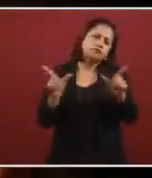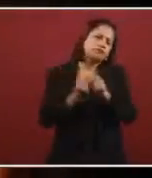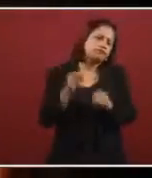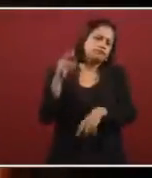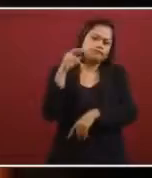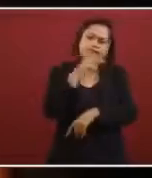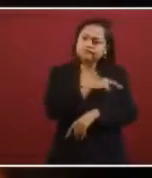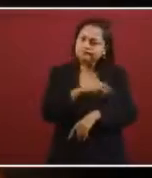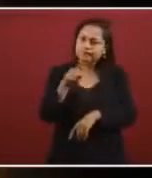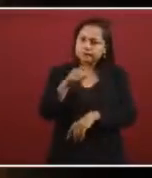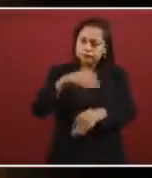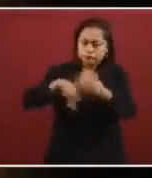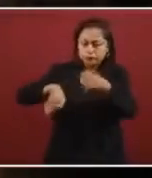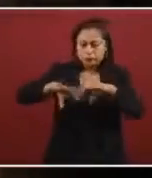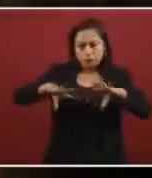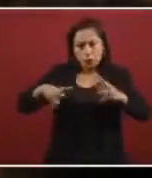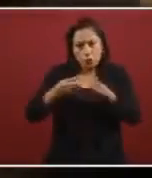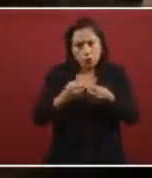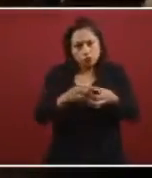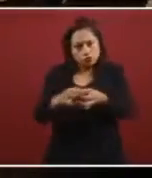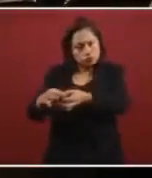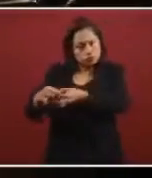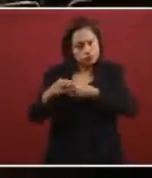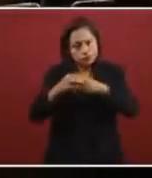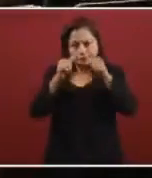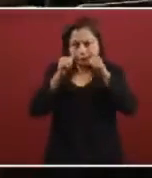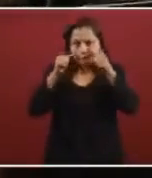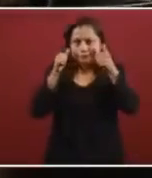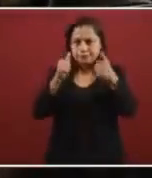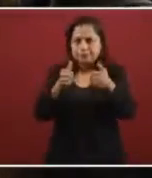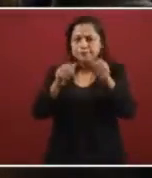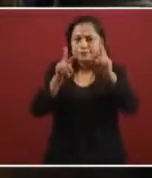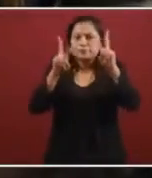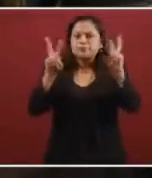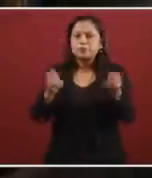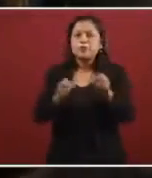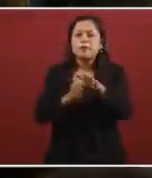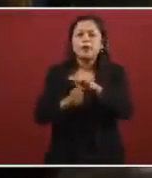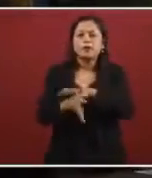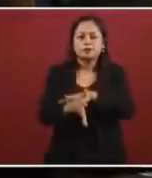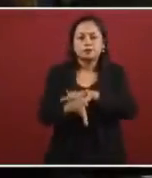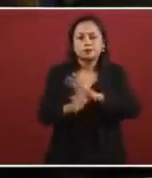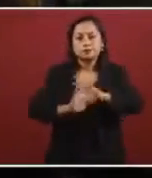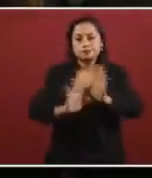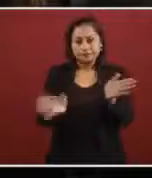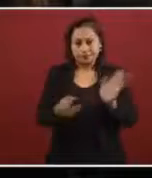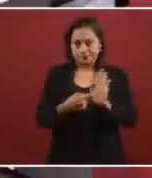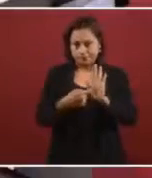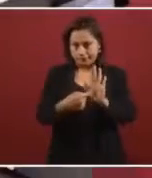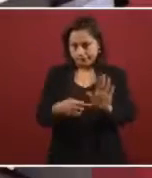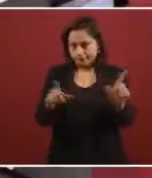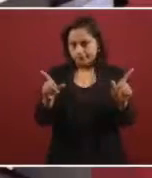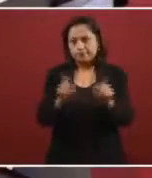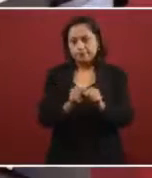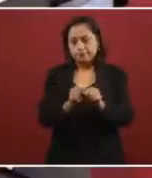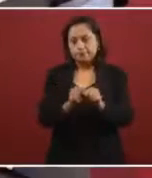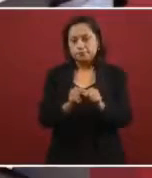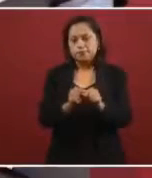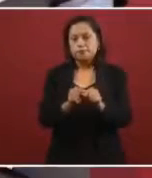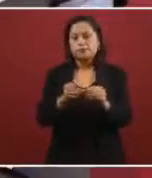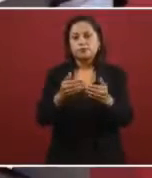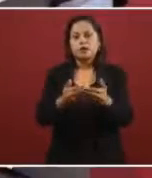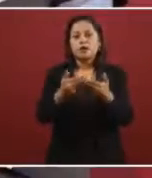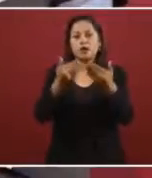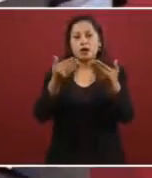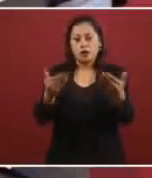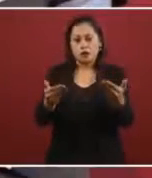es el So caso de thank you very Ayotzinapa. much. This is the Vamos case a of continuar Ayotzinapa, con él, and we'll continue with it, con este